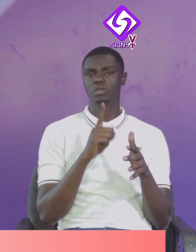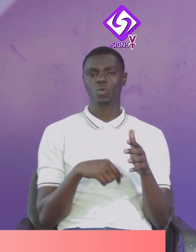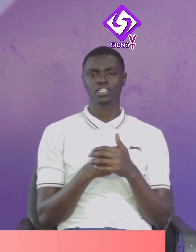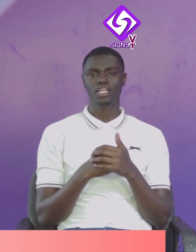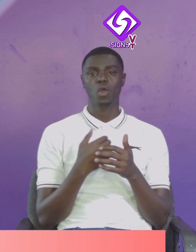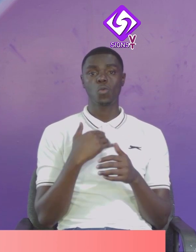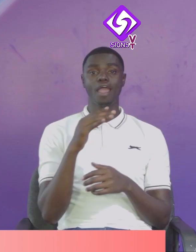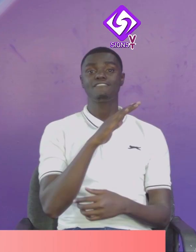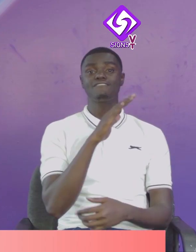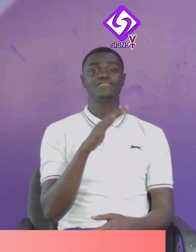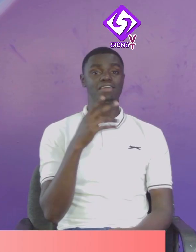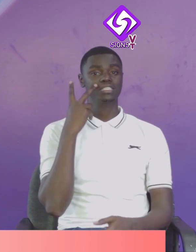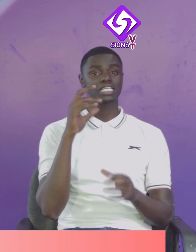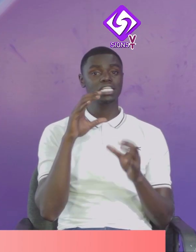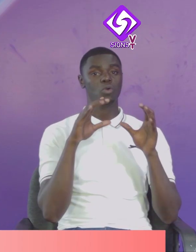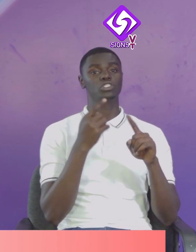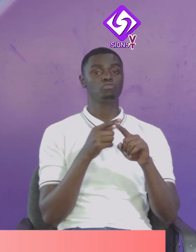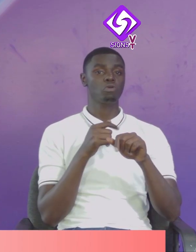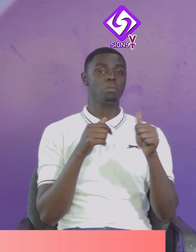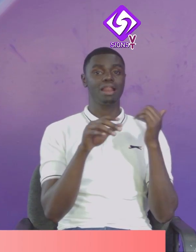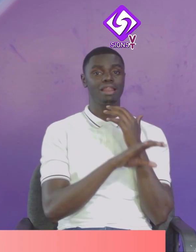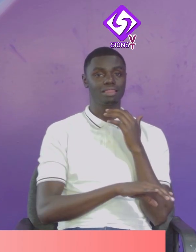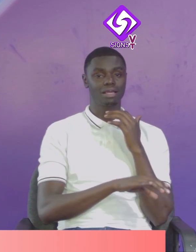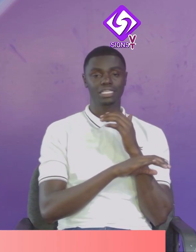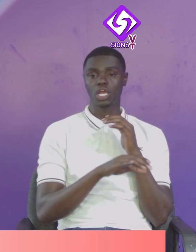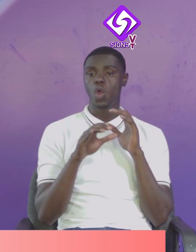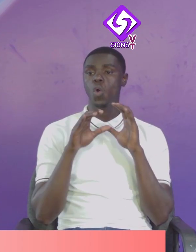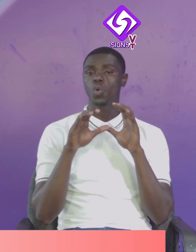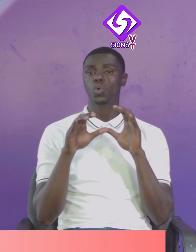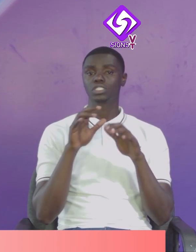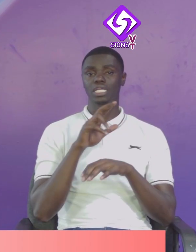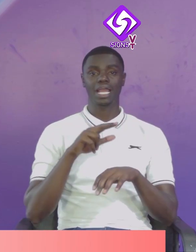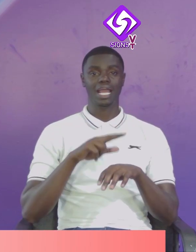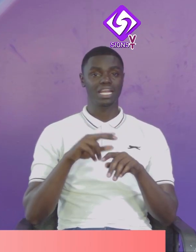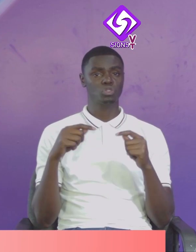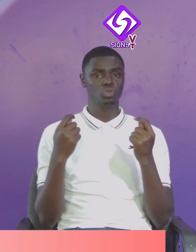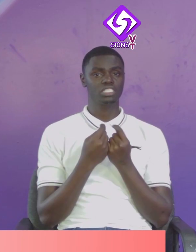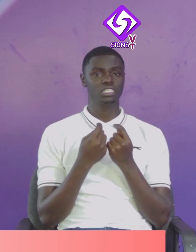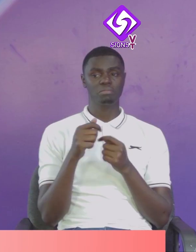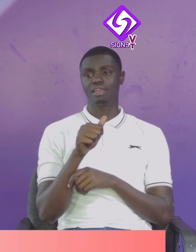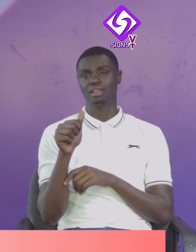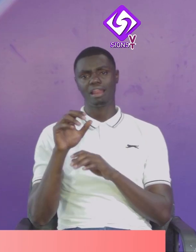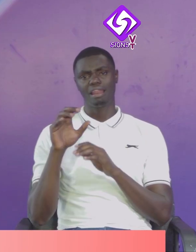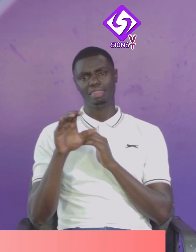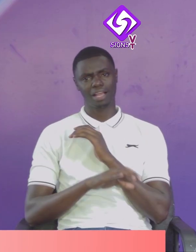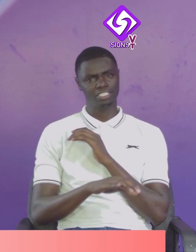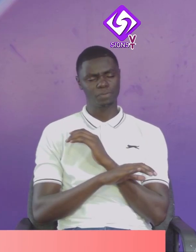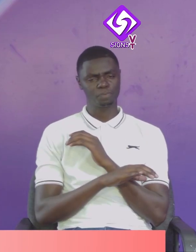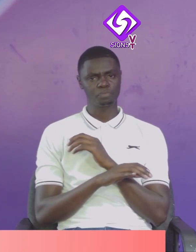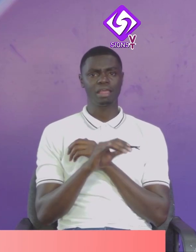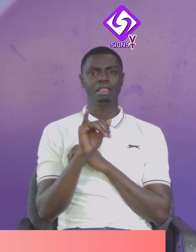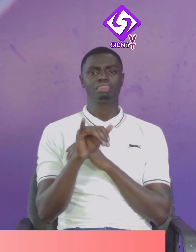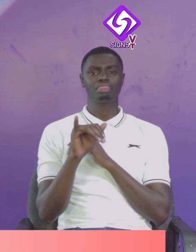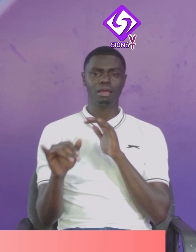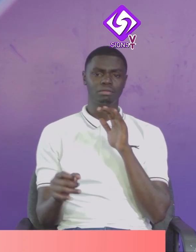have never seen a coach from another country coaching a national team in the other country. Right. And that brought